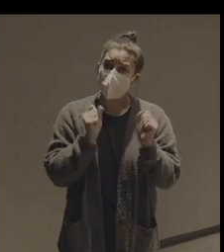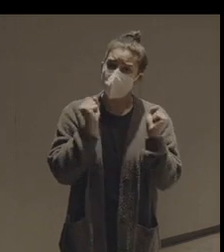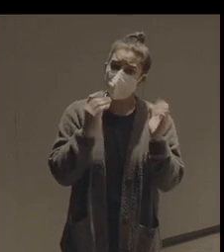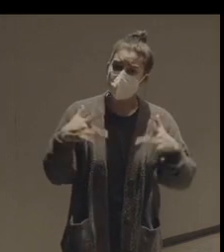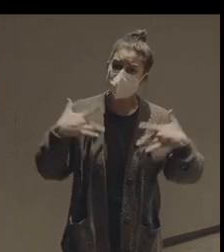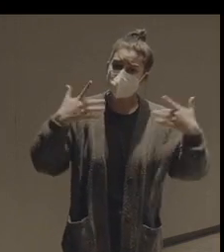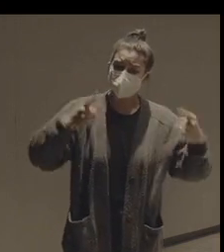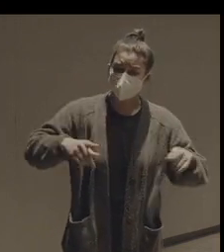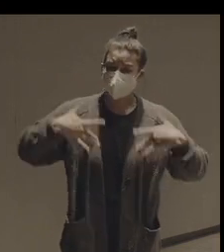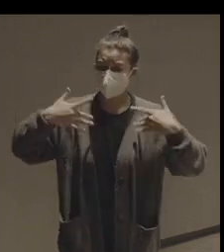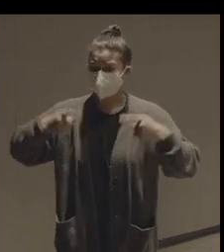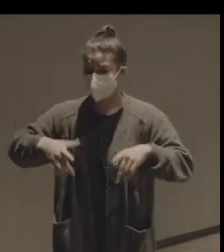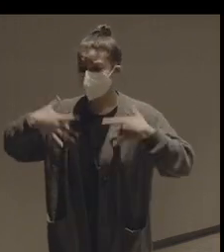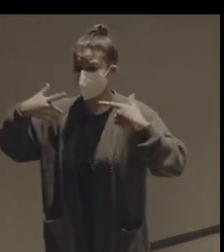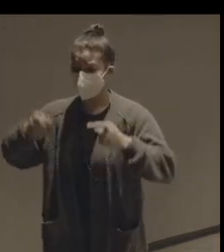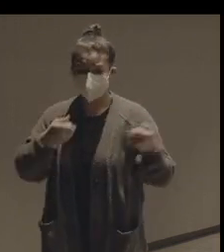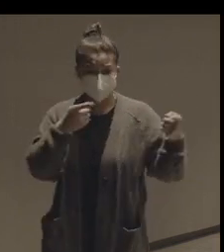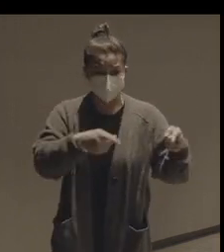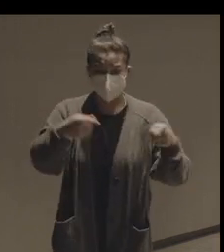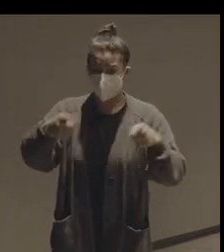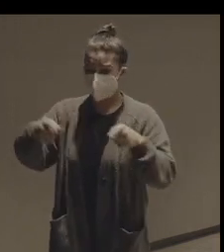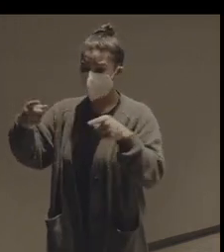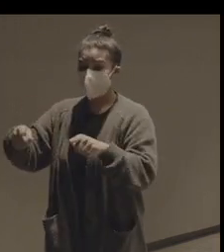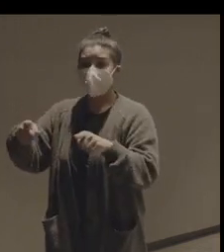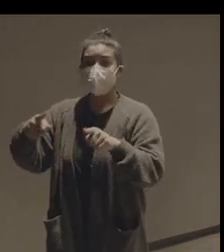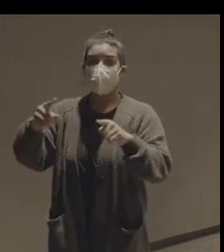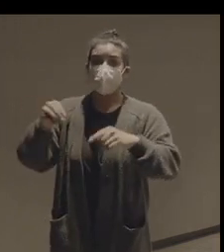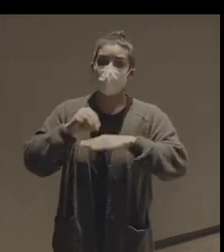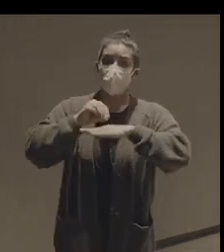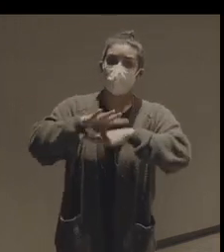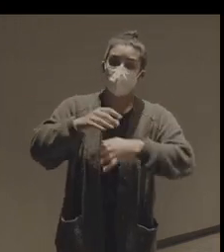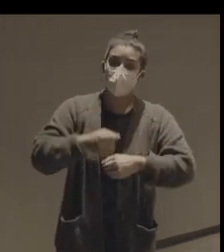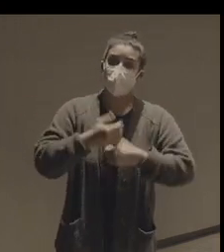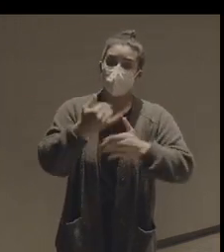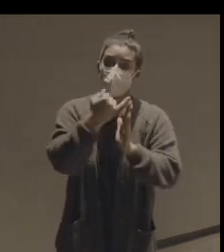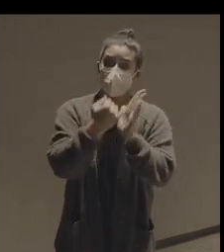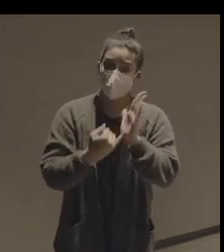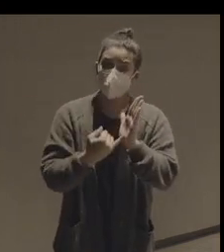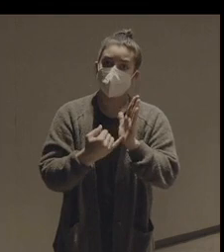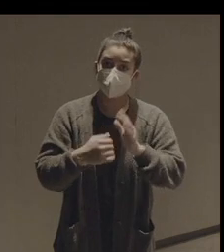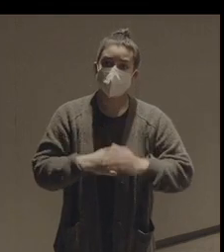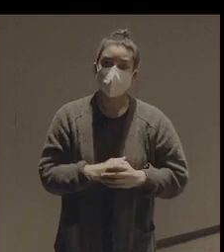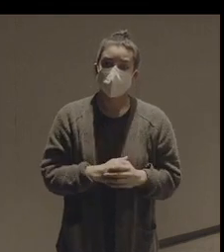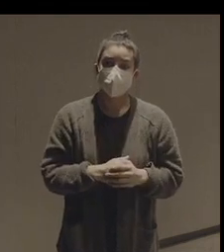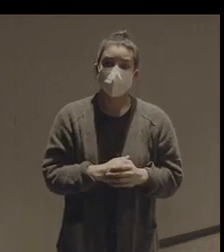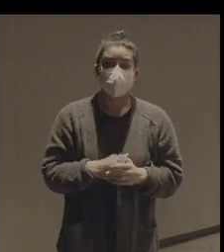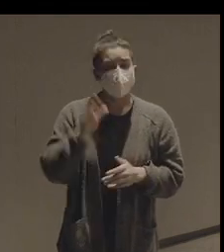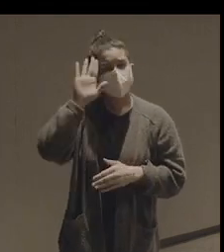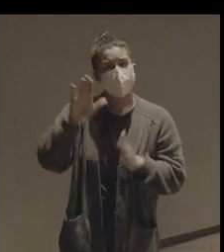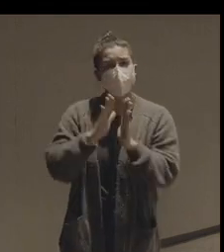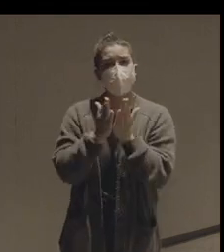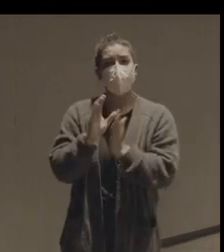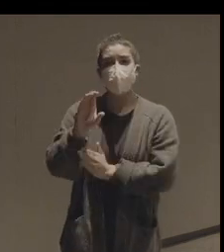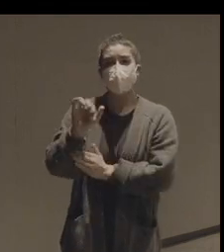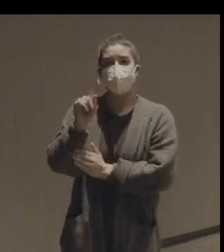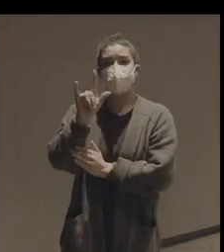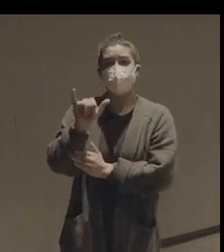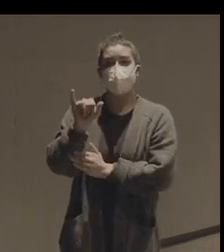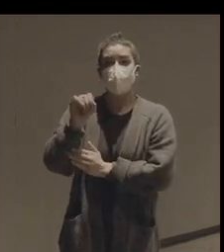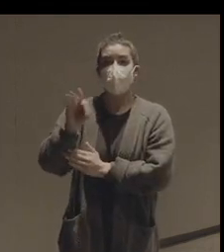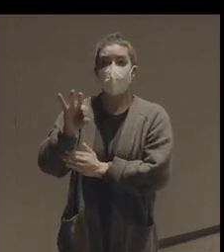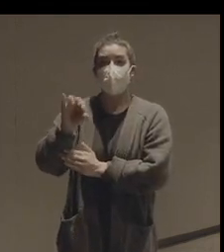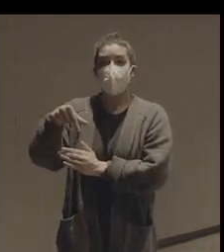and brought the arts in California to the dystopia that Mike Davis began to refer to in his book City of Quartz as sunshine and